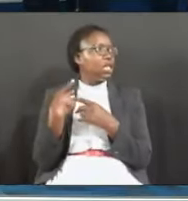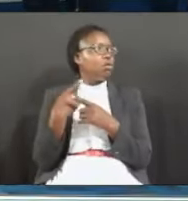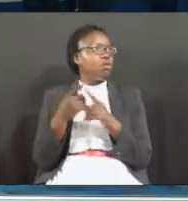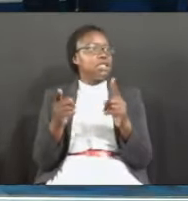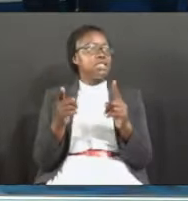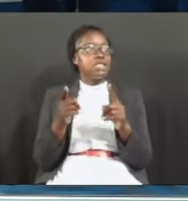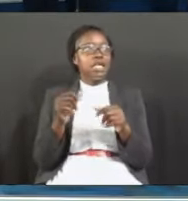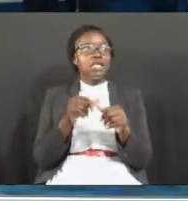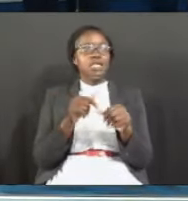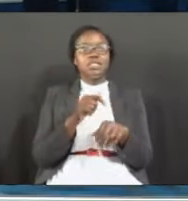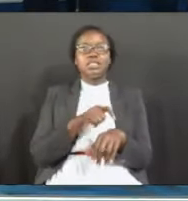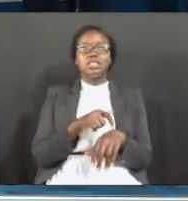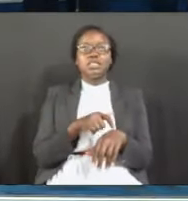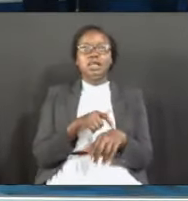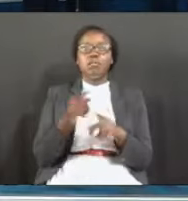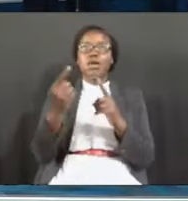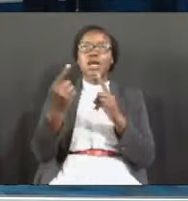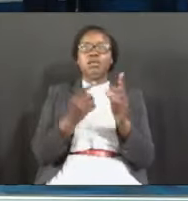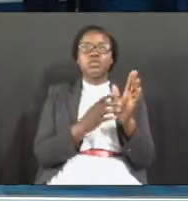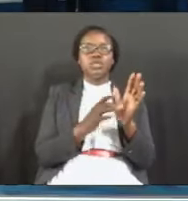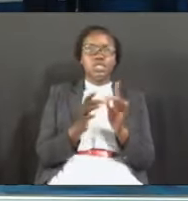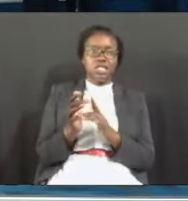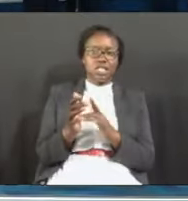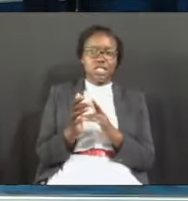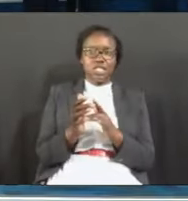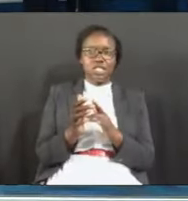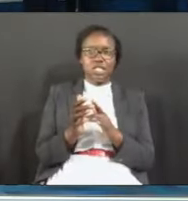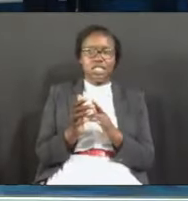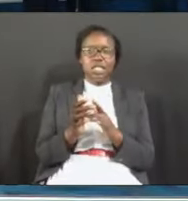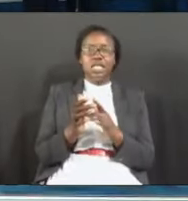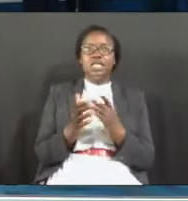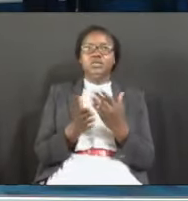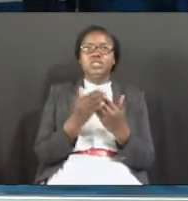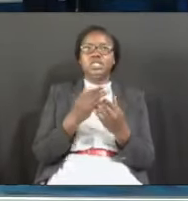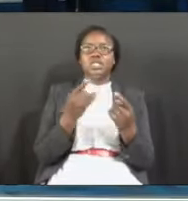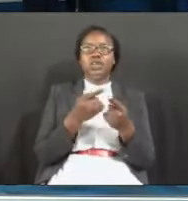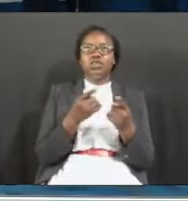life. Come to Jesus. He'll take care of you.